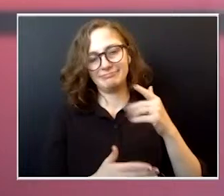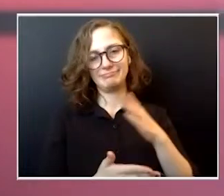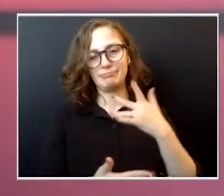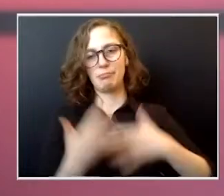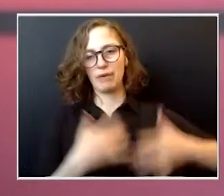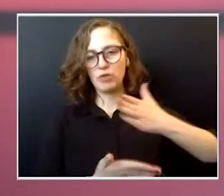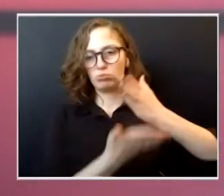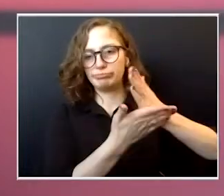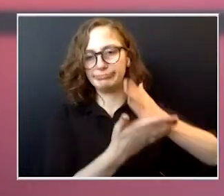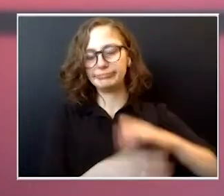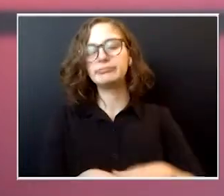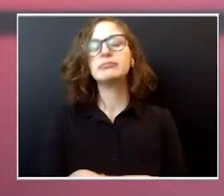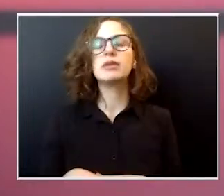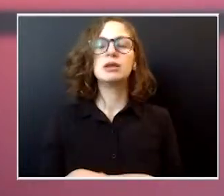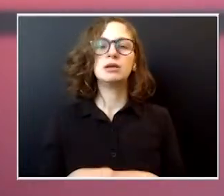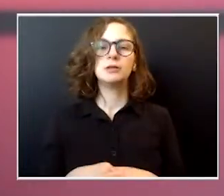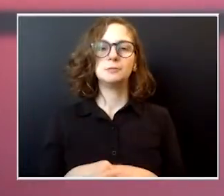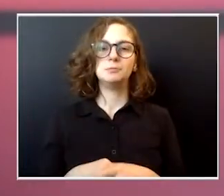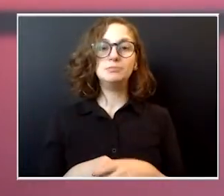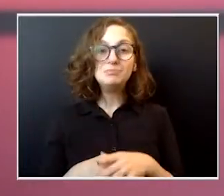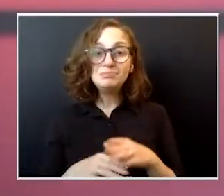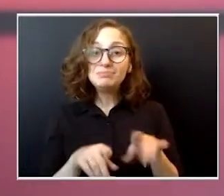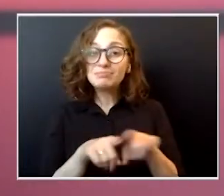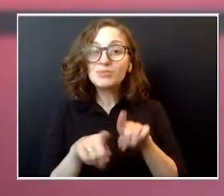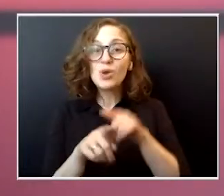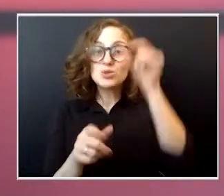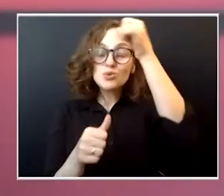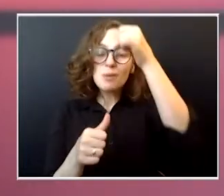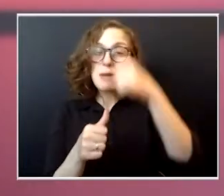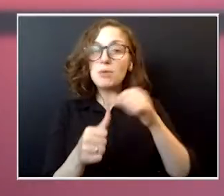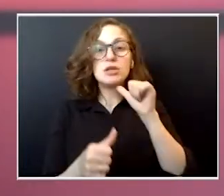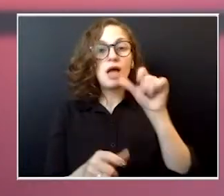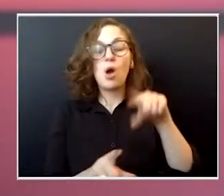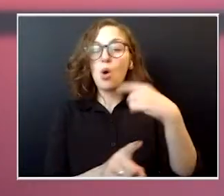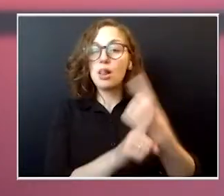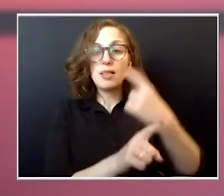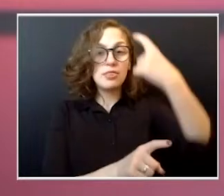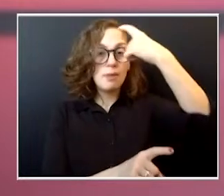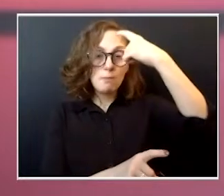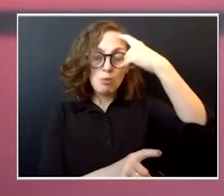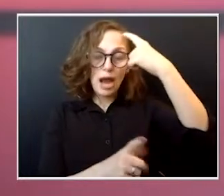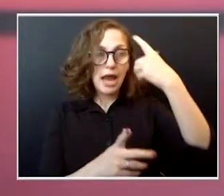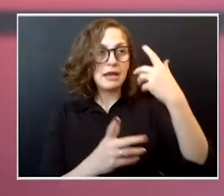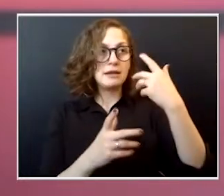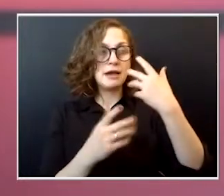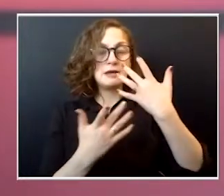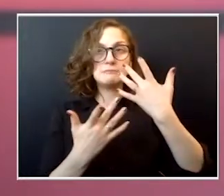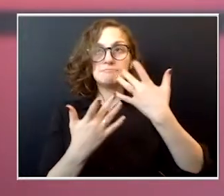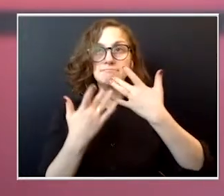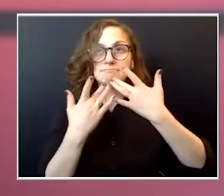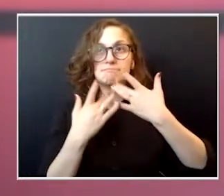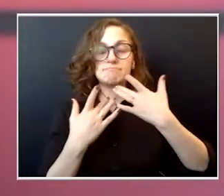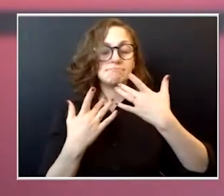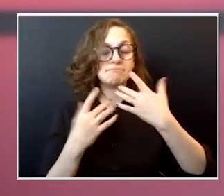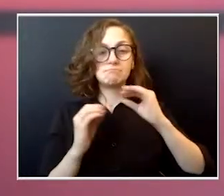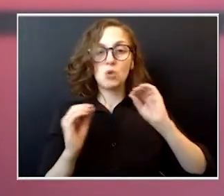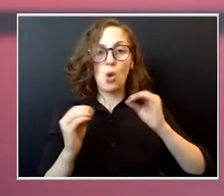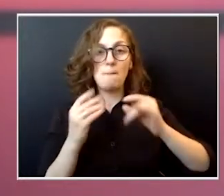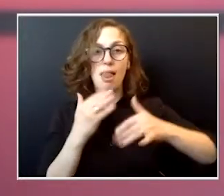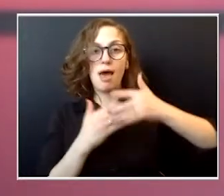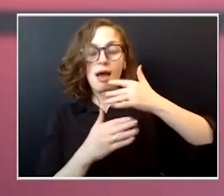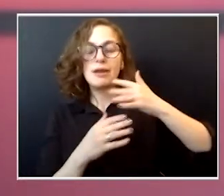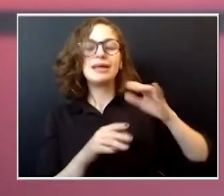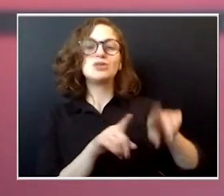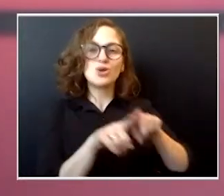have to remember, it's not just the brain that's not getting blood flow, it's the liver, it's the kidneys, it's the intestine. And so there are other complications that